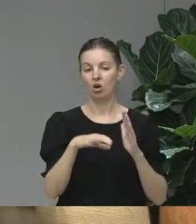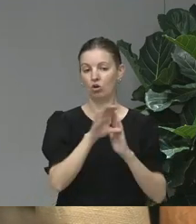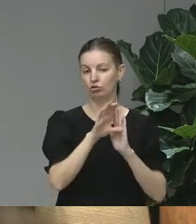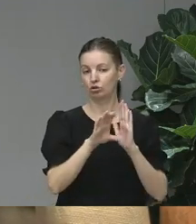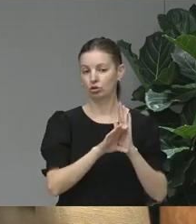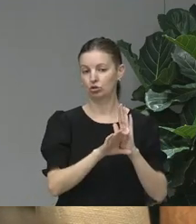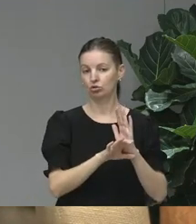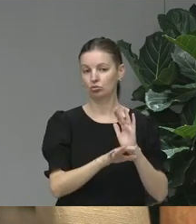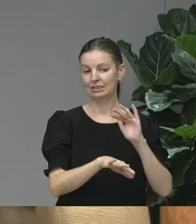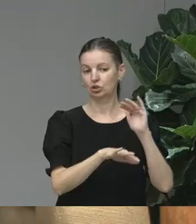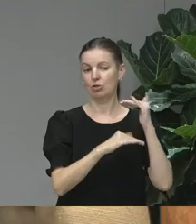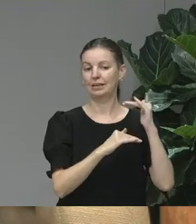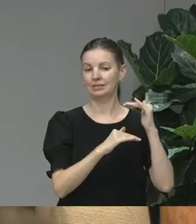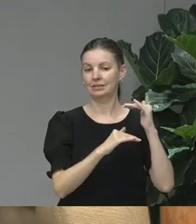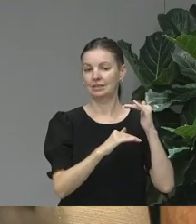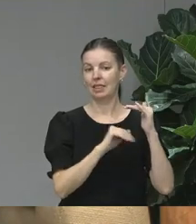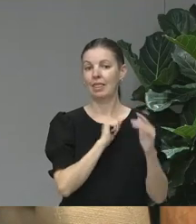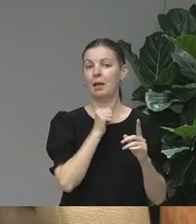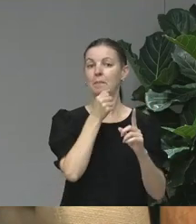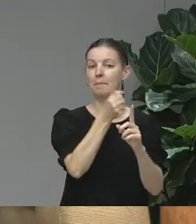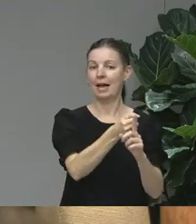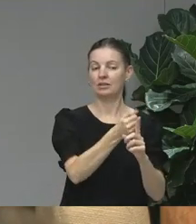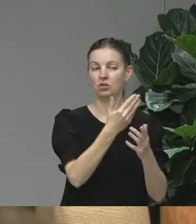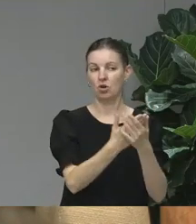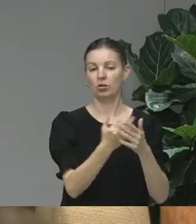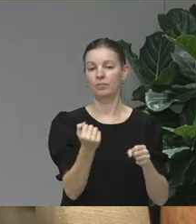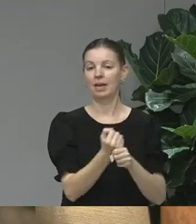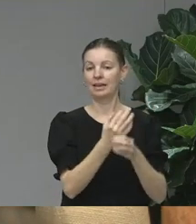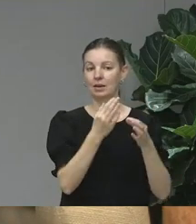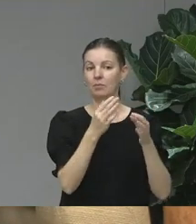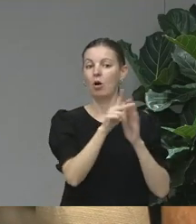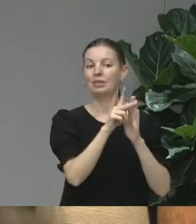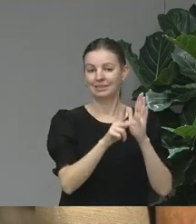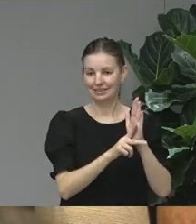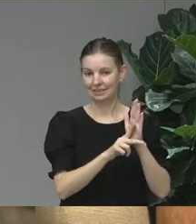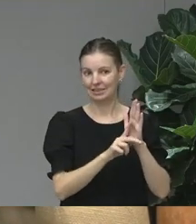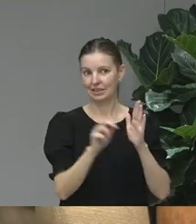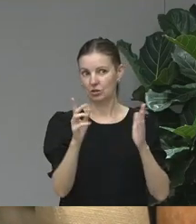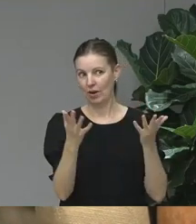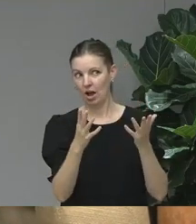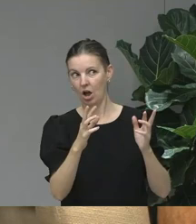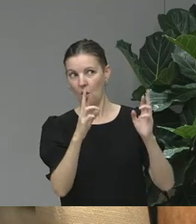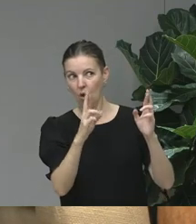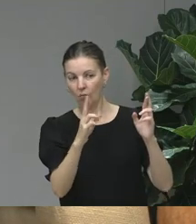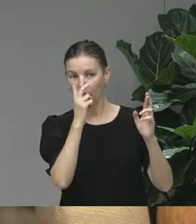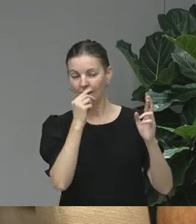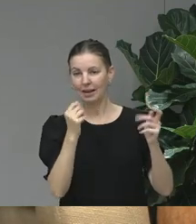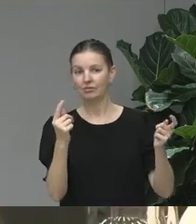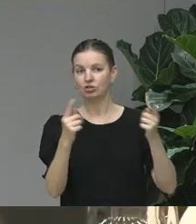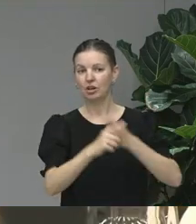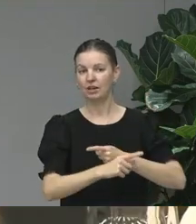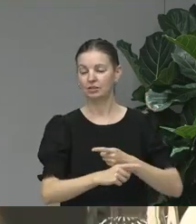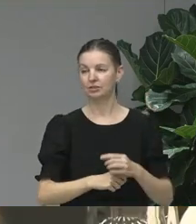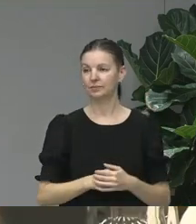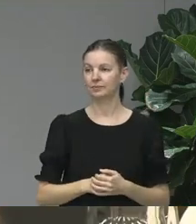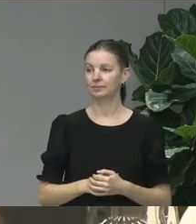the impact on the upstream and policymaking is where I would place the hope for change. Caitlin, specifically